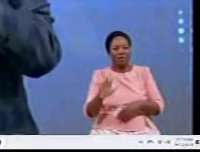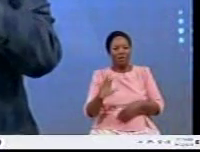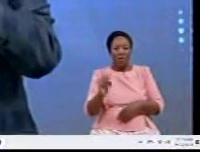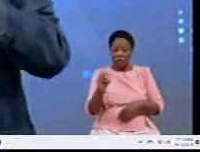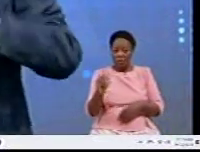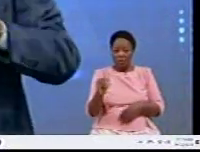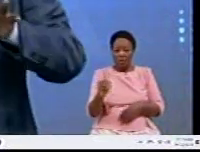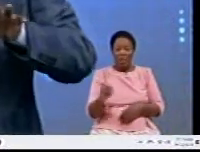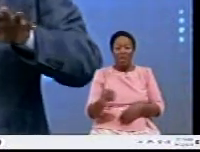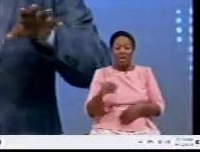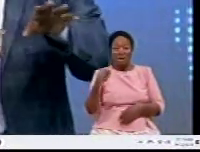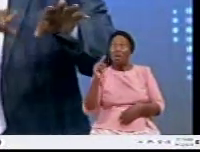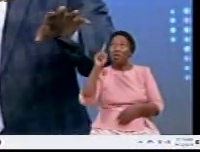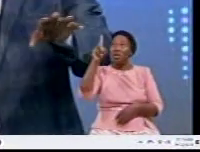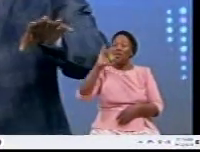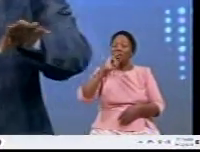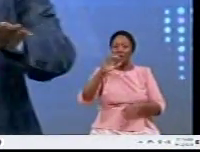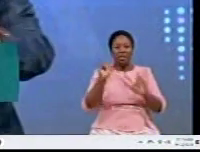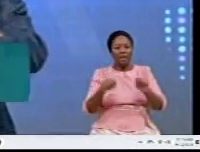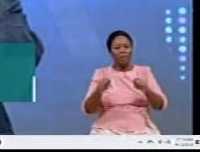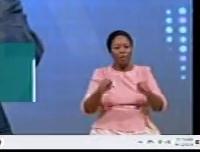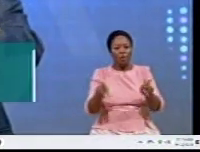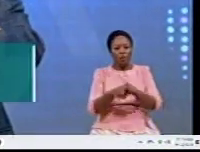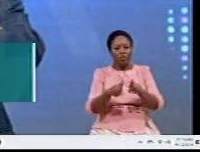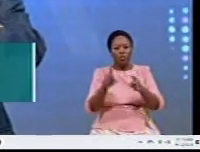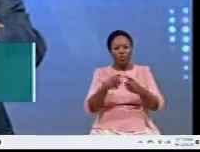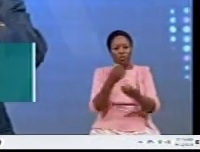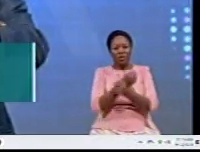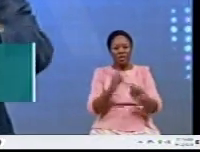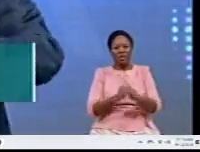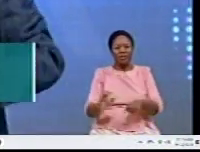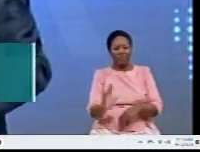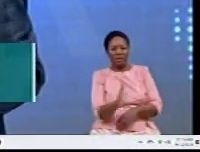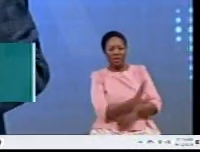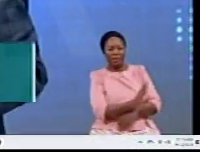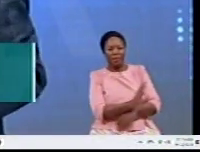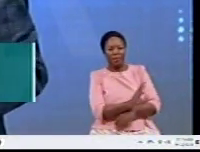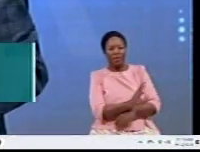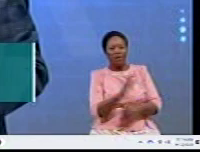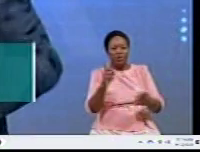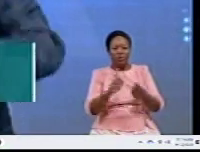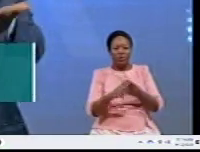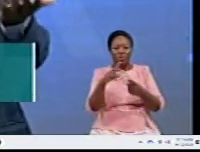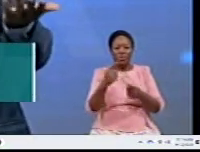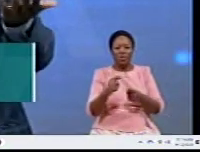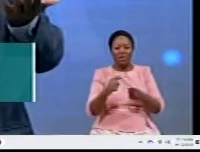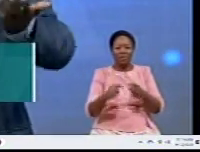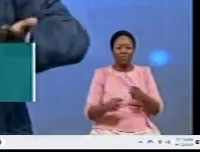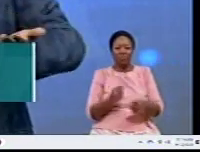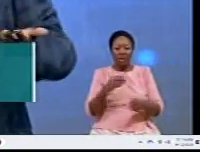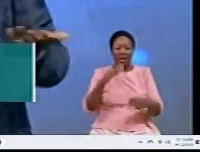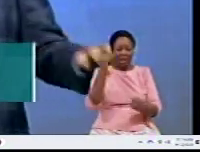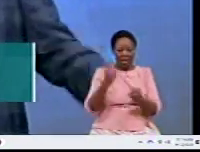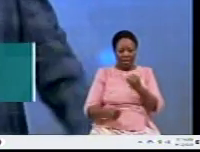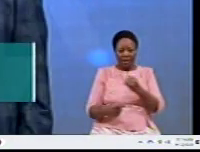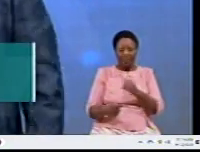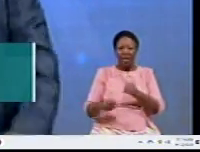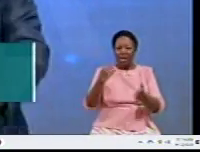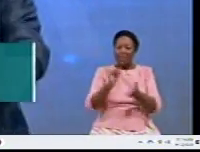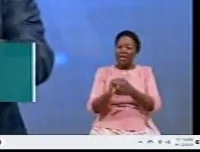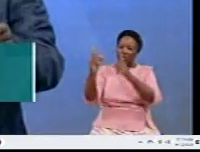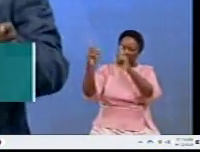is able also to save them to the uttermost that come